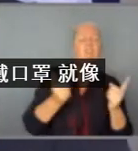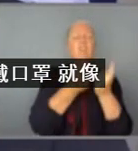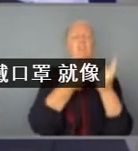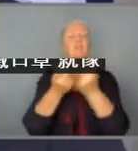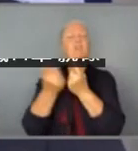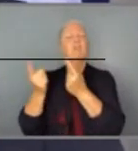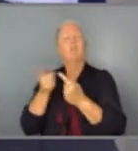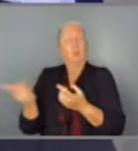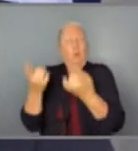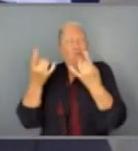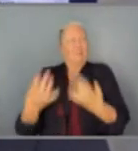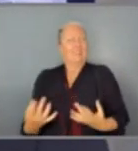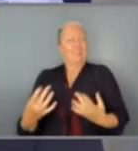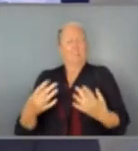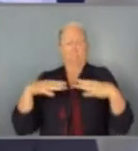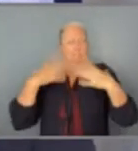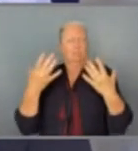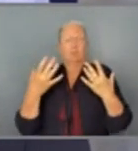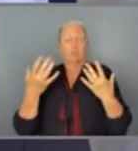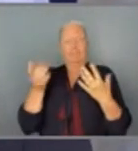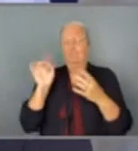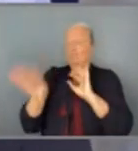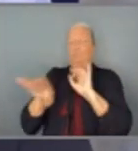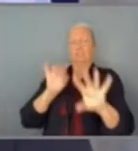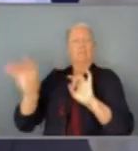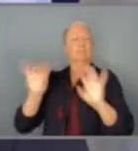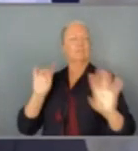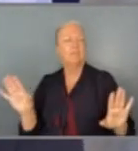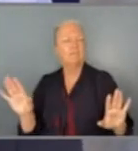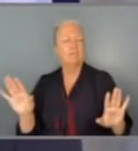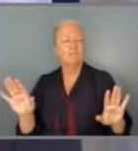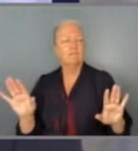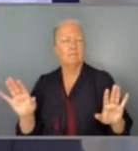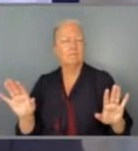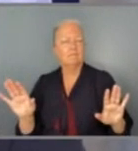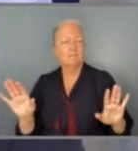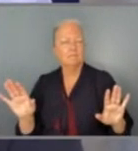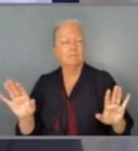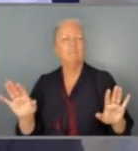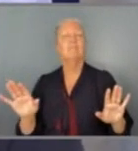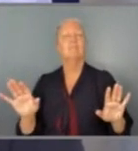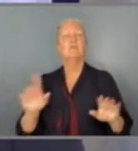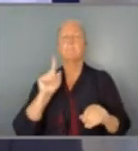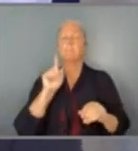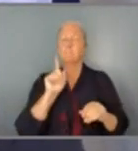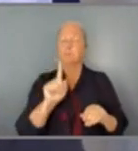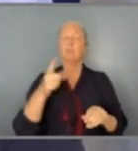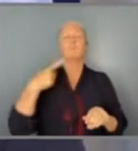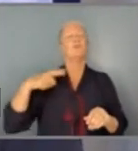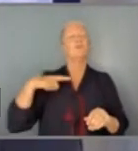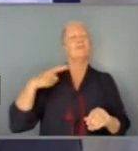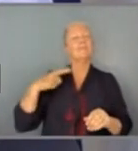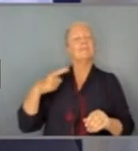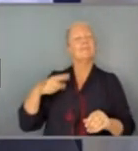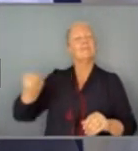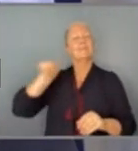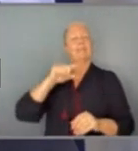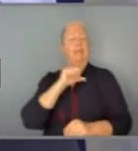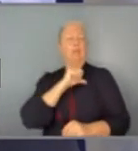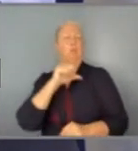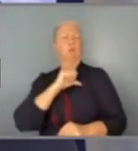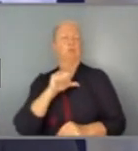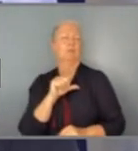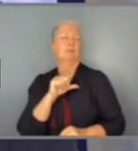it. What matters is the behaviour, and the behaviour to change, and the behaviour to wear those masks in those